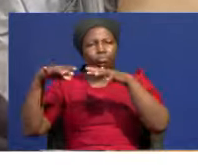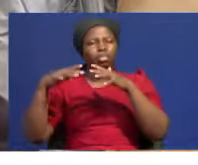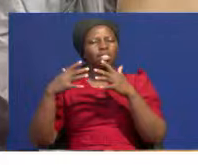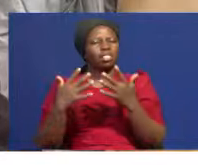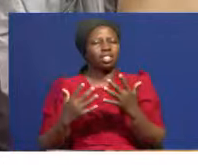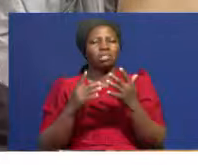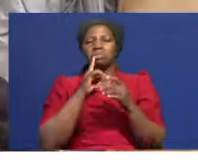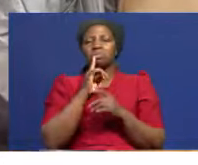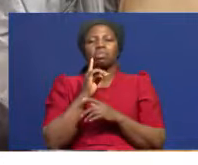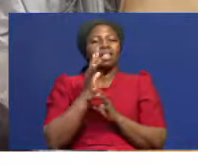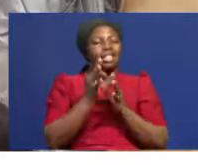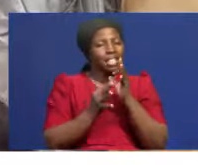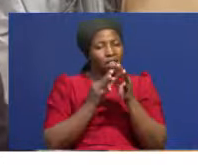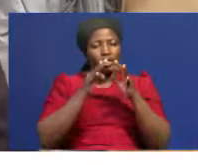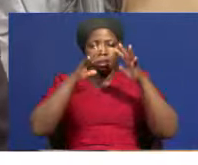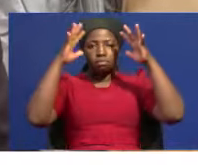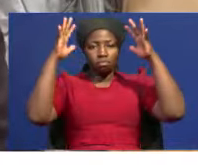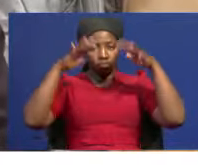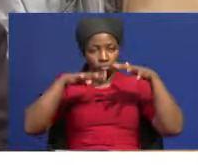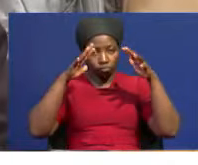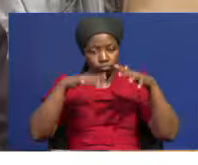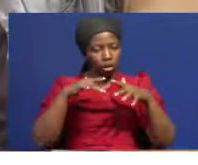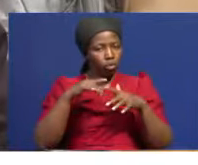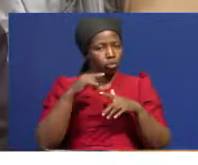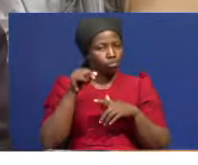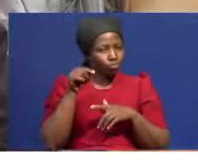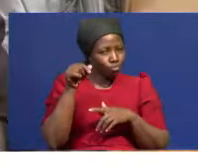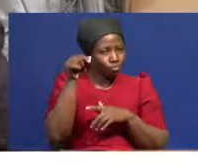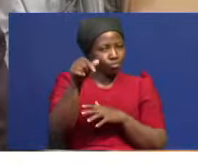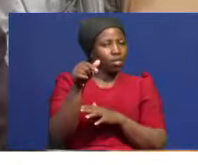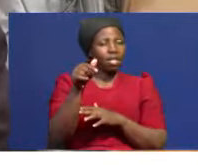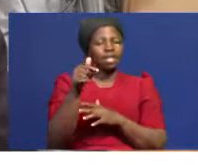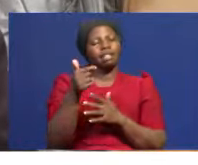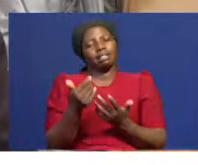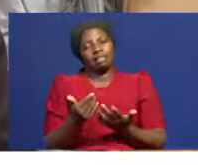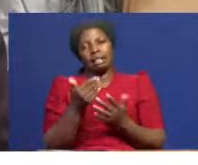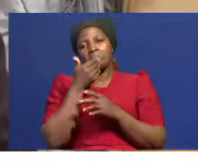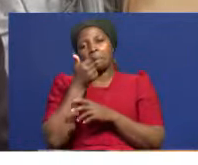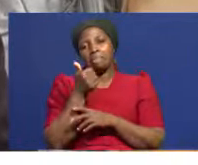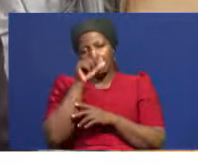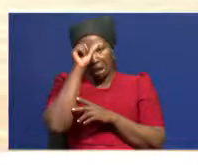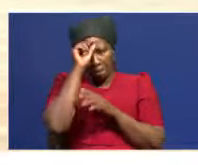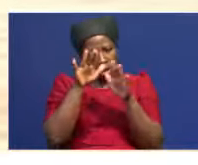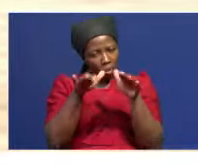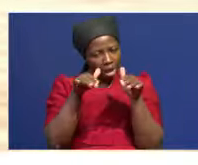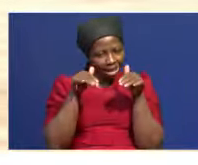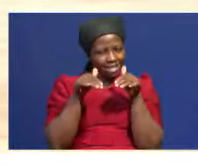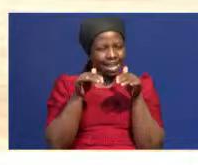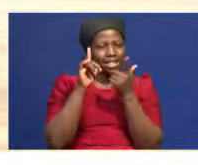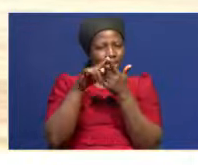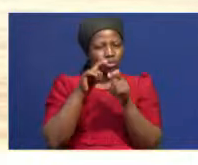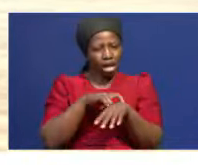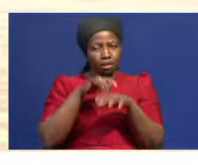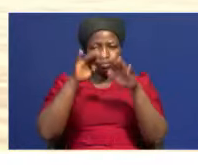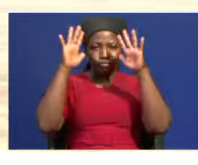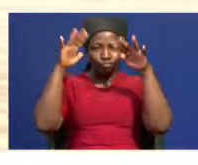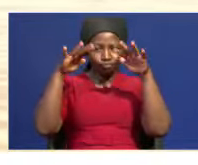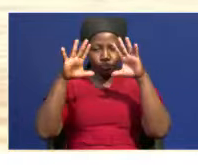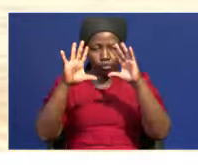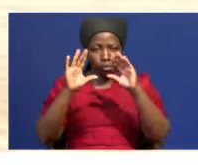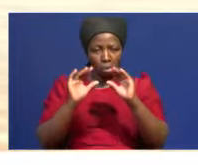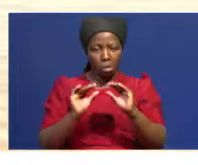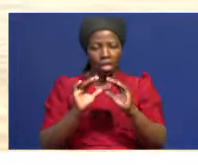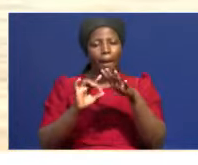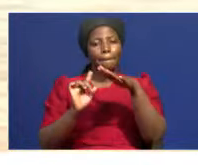iangalie pia ikiwa mvua itazidi itabidi tu icheleweshe pia angalie mpaka hii janga liondoke. The Ministry of Education